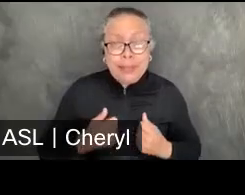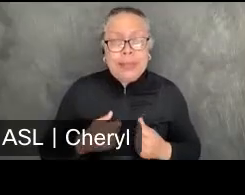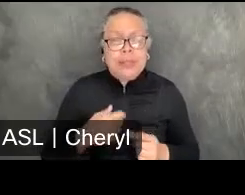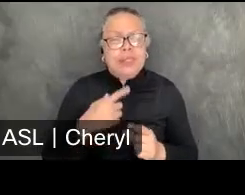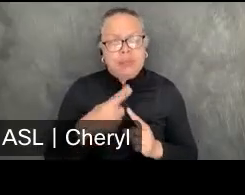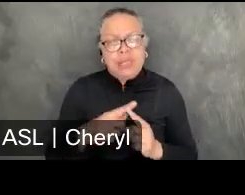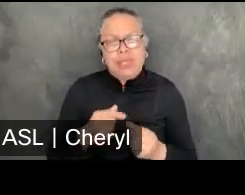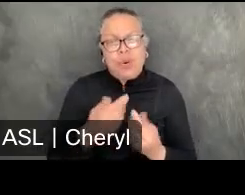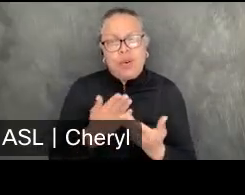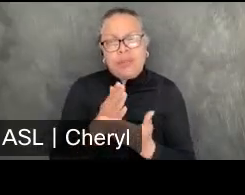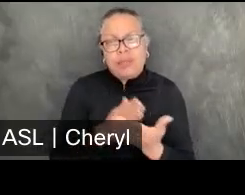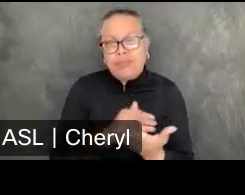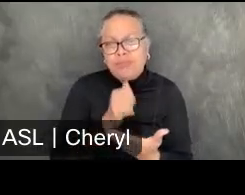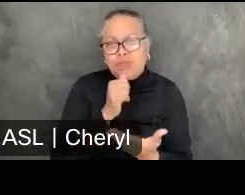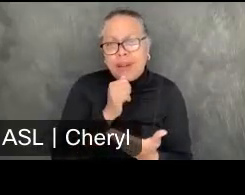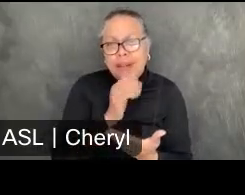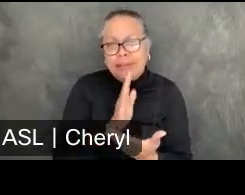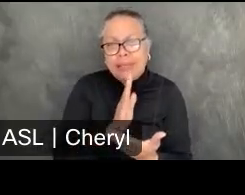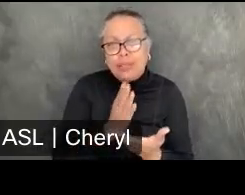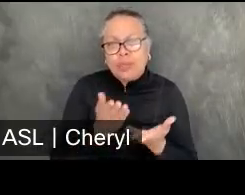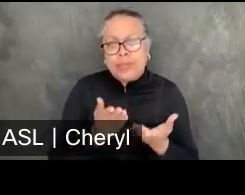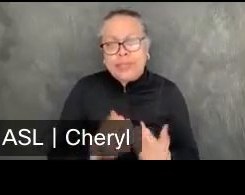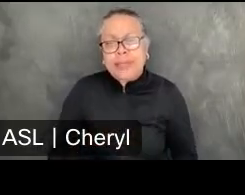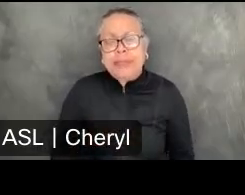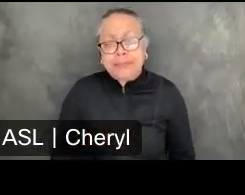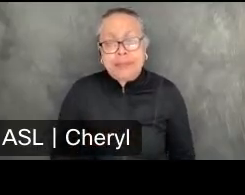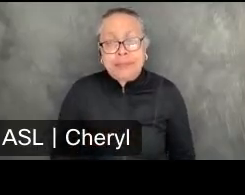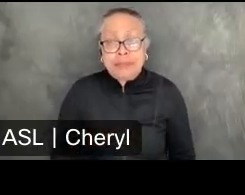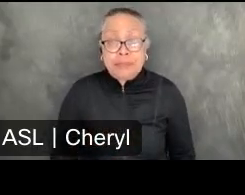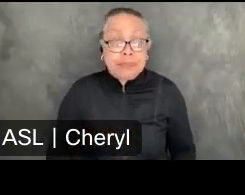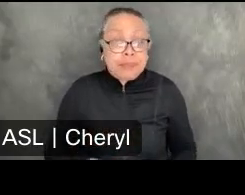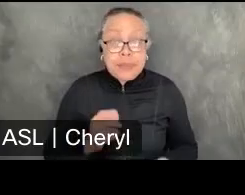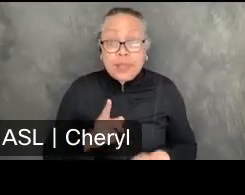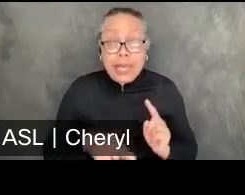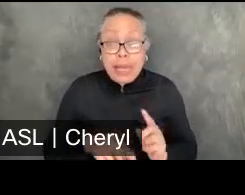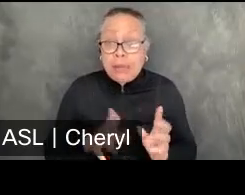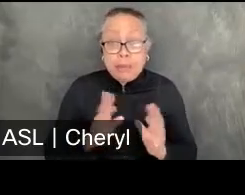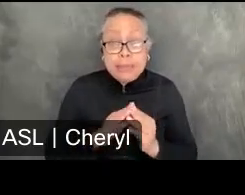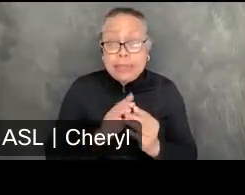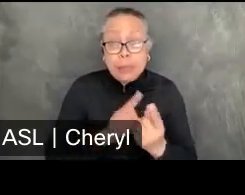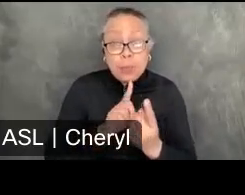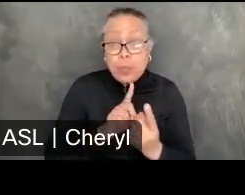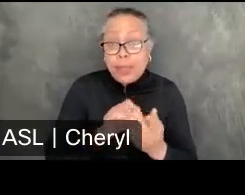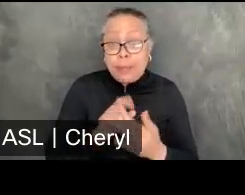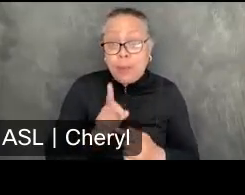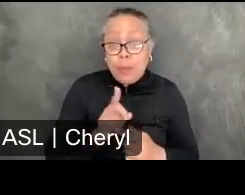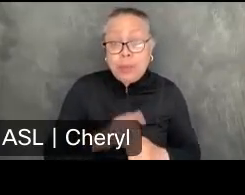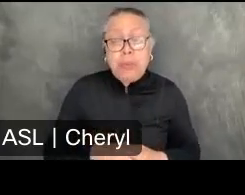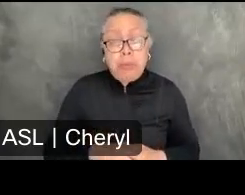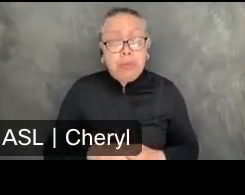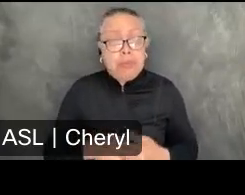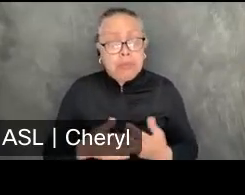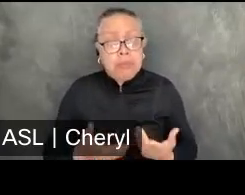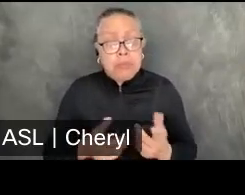offer that private service. If we aren't able to meet with them alone in a given moment, then in those moments, we want